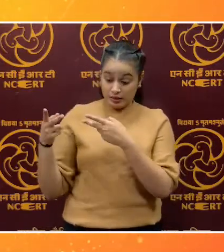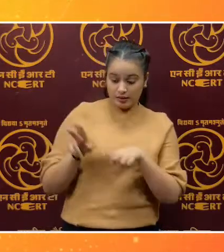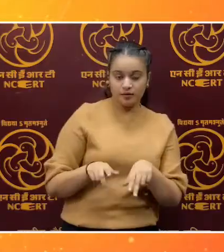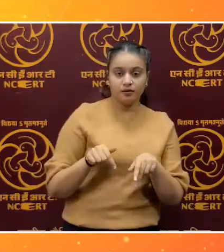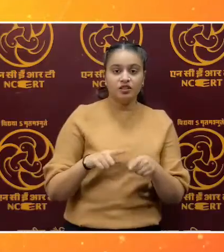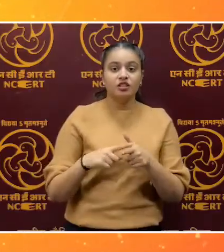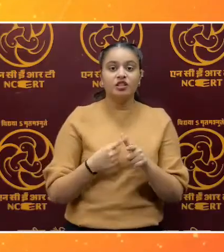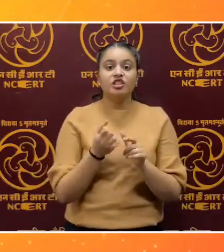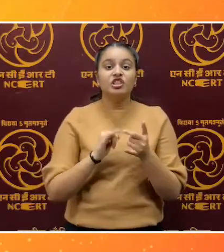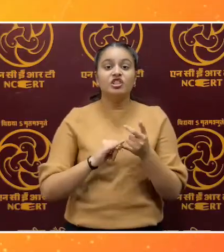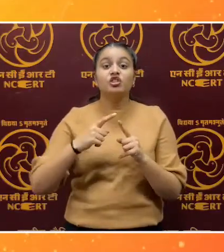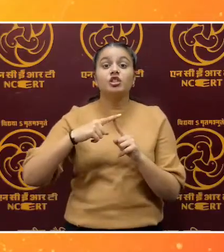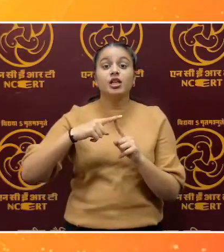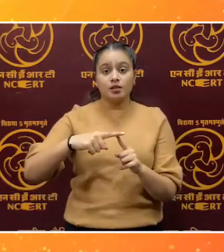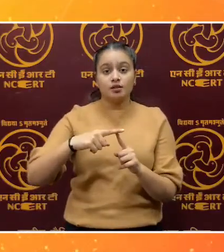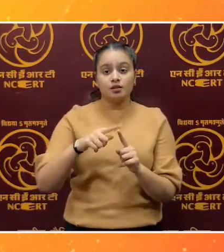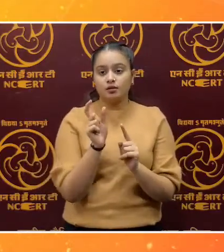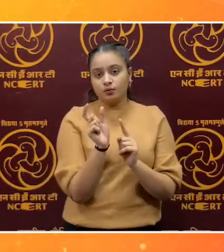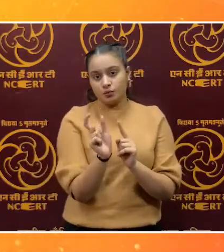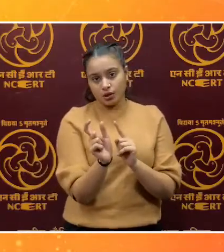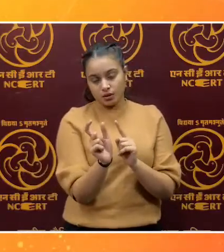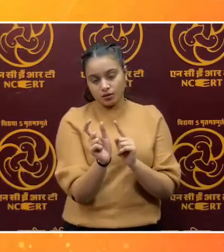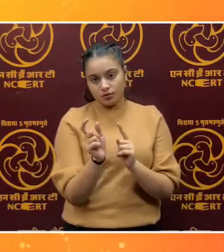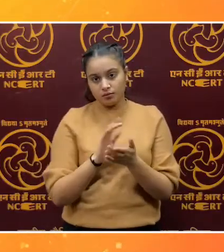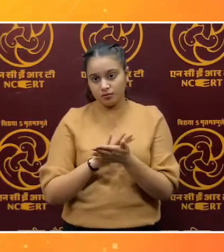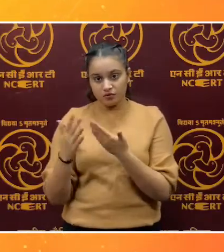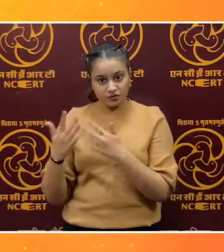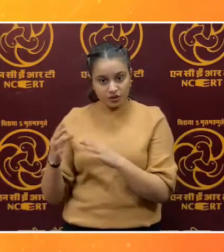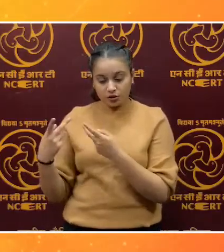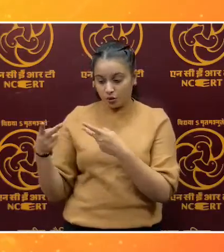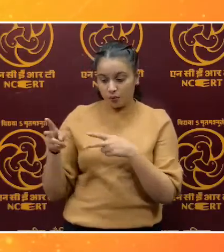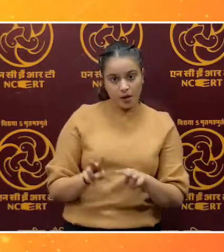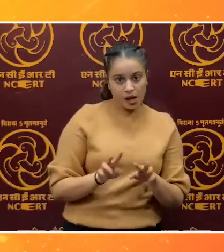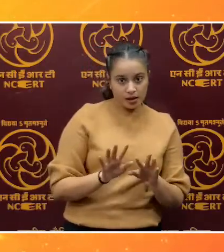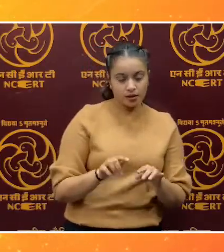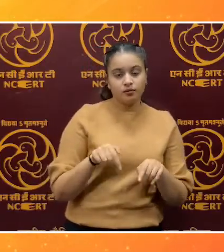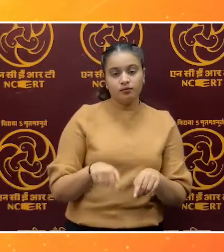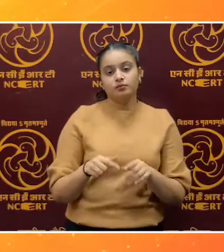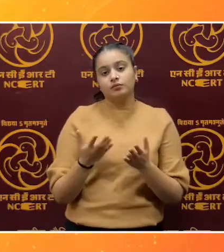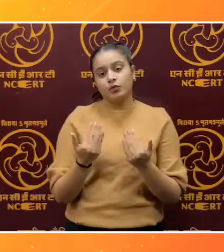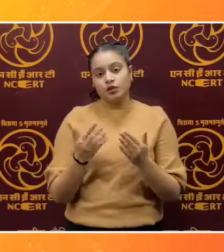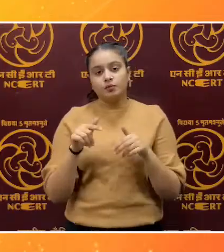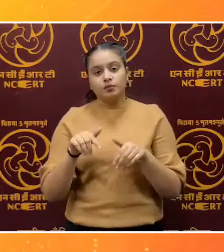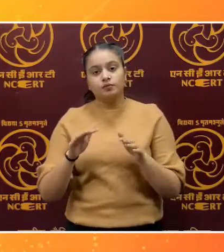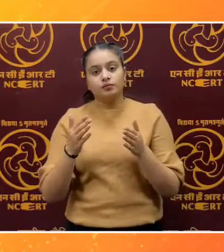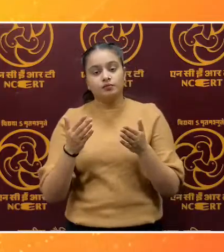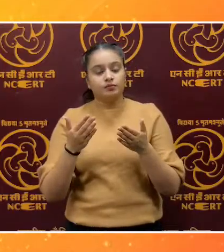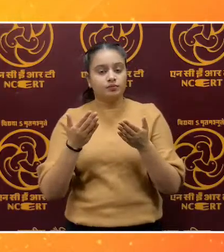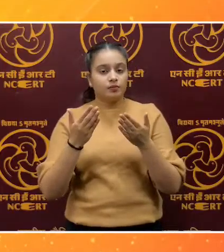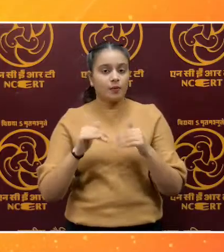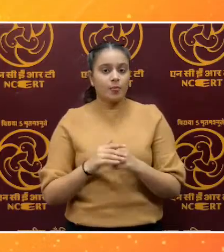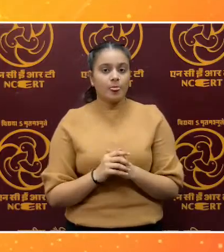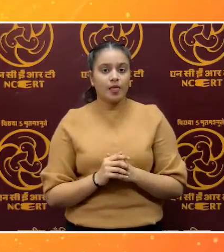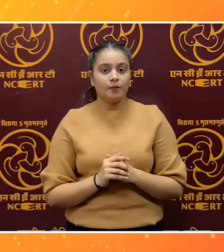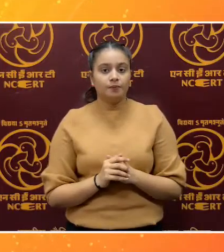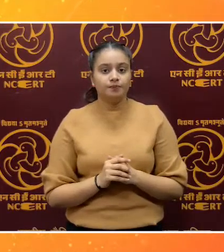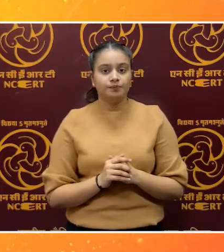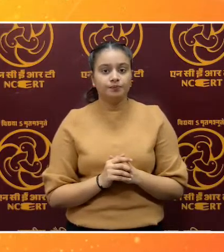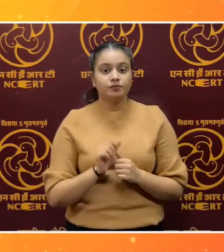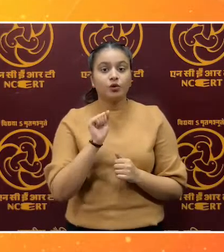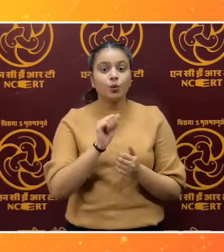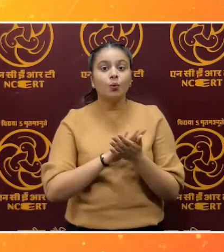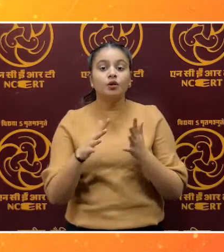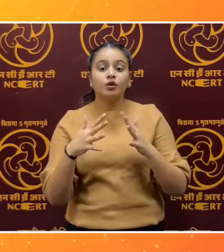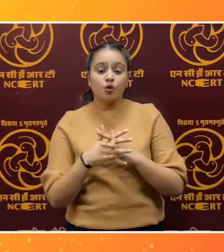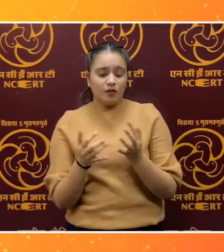come from my vacation. So you just finished your vacation and you have come here, right? So that is there. Here I have just finished, she has just finished her